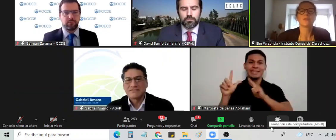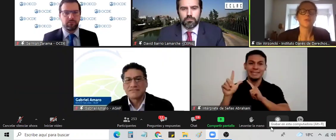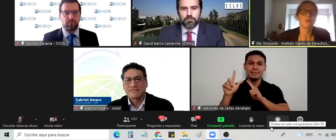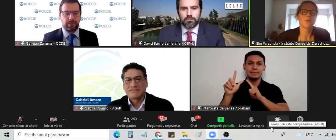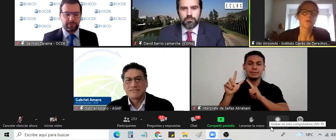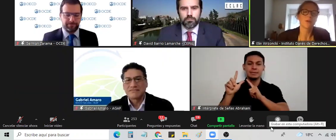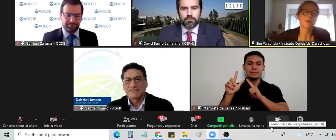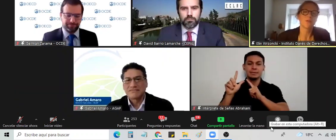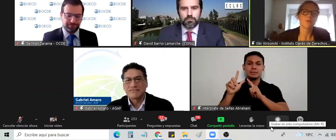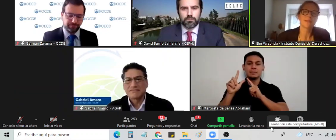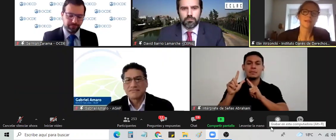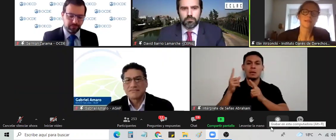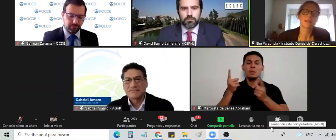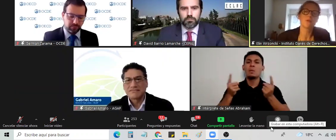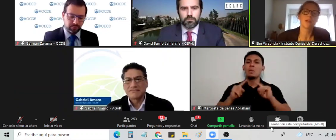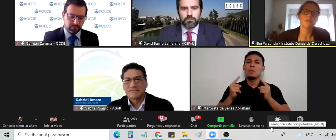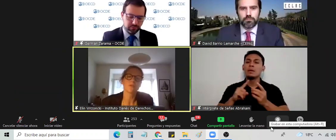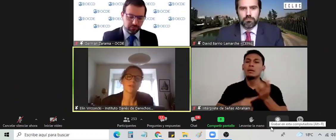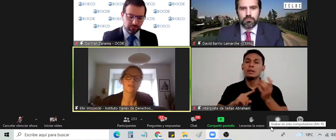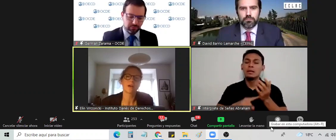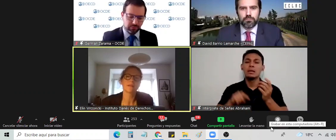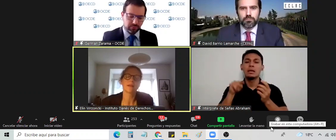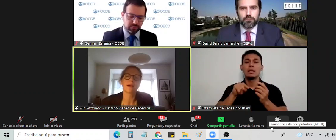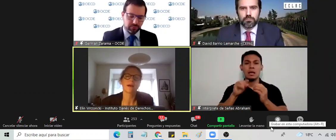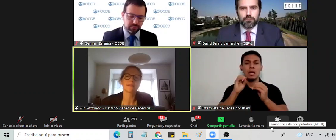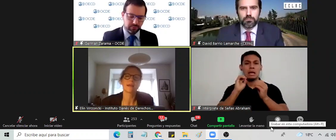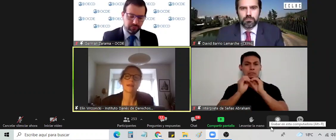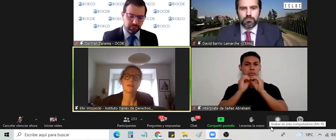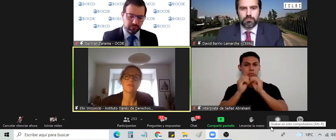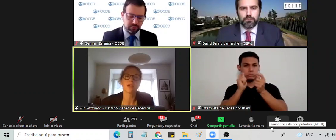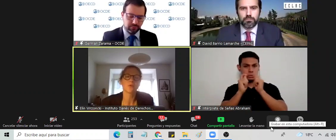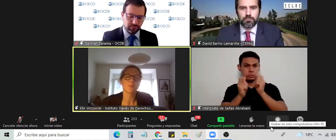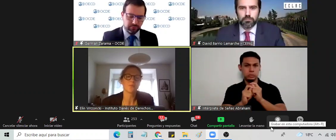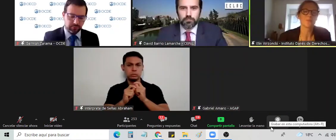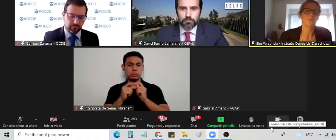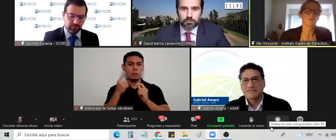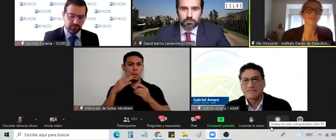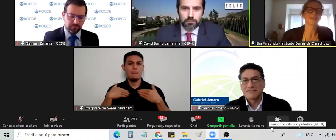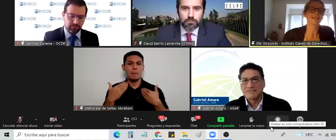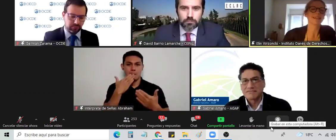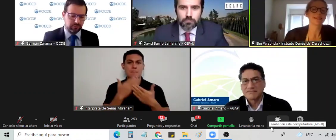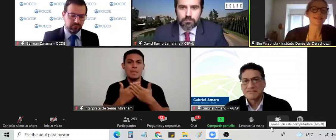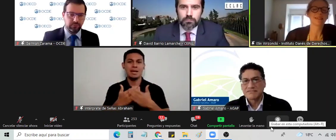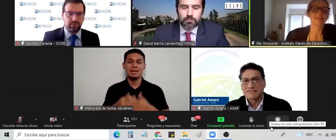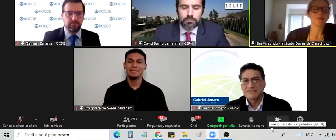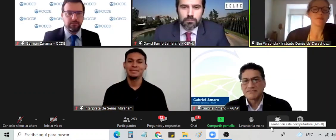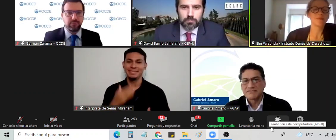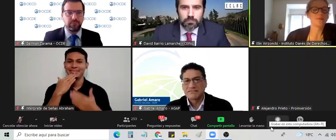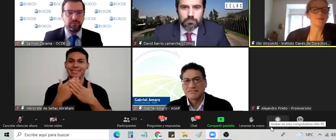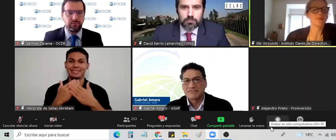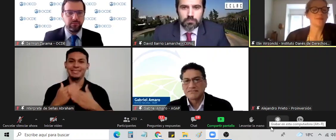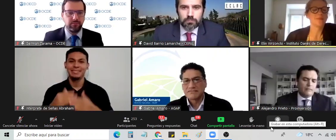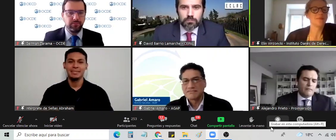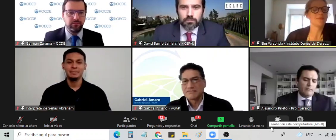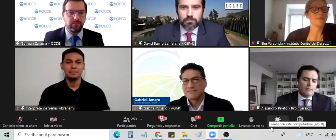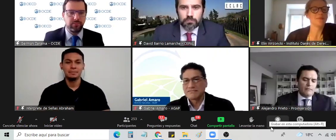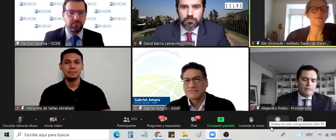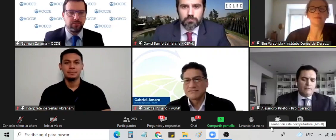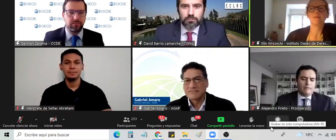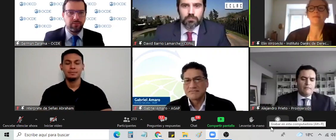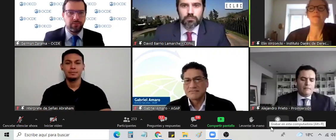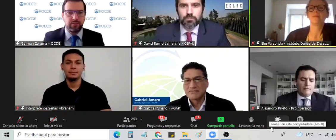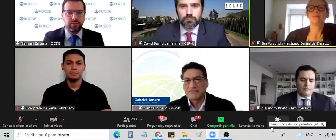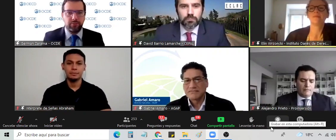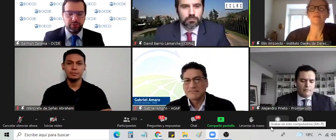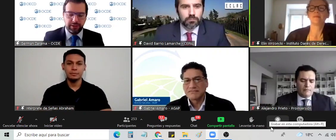measures to be ready when these regulations are going to be put in effect thank you very